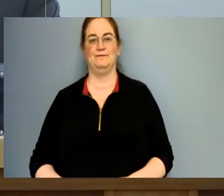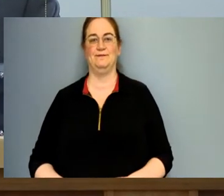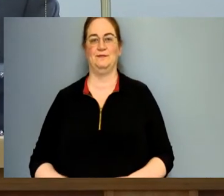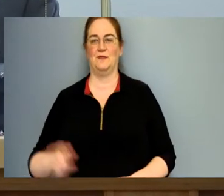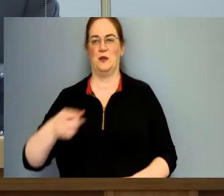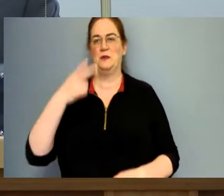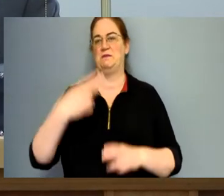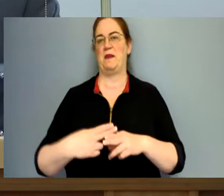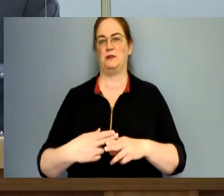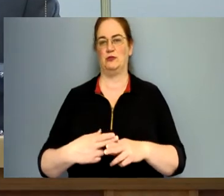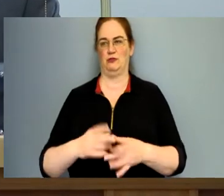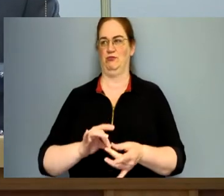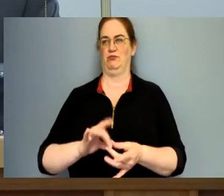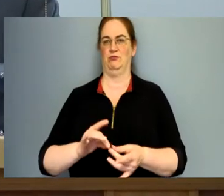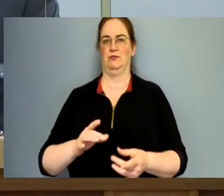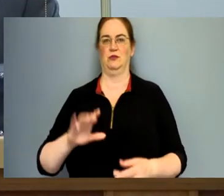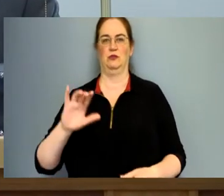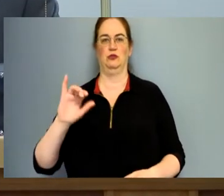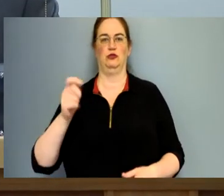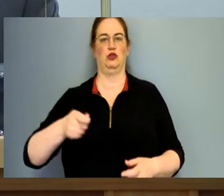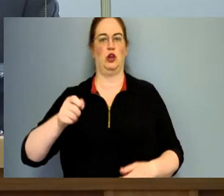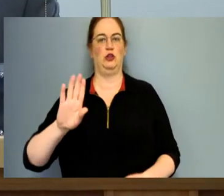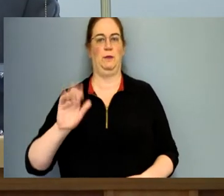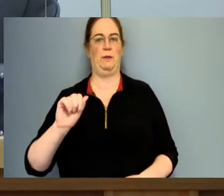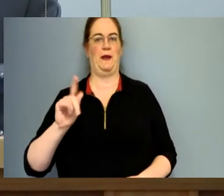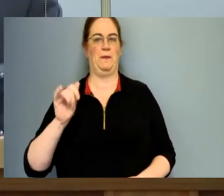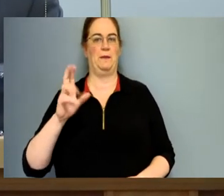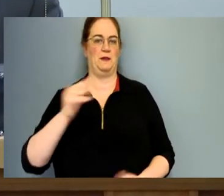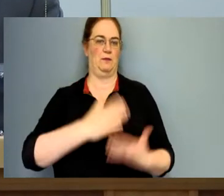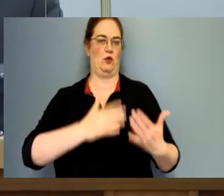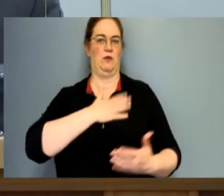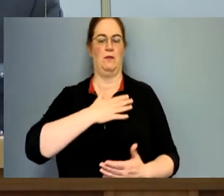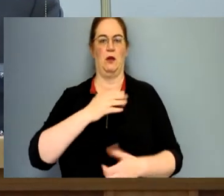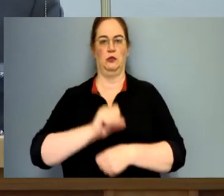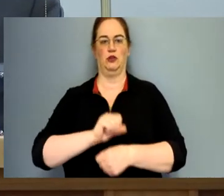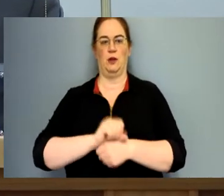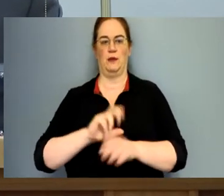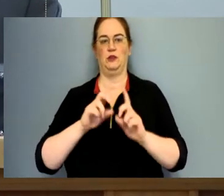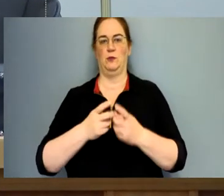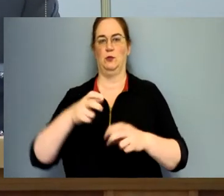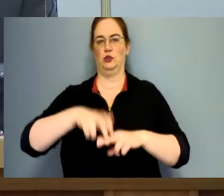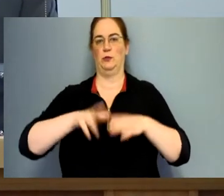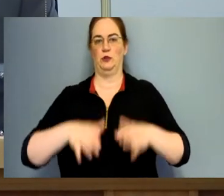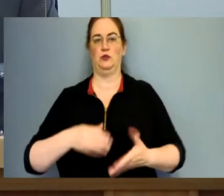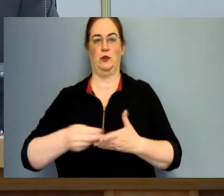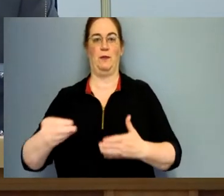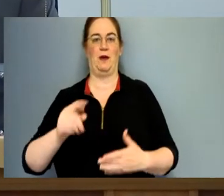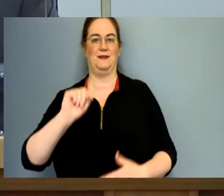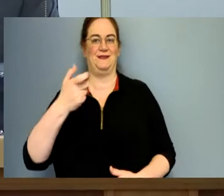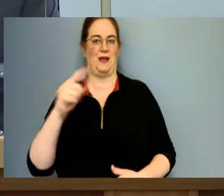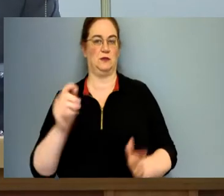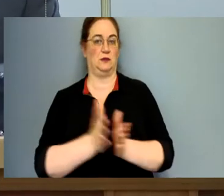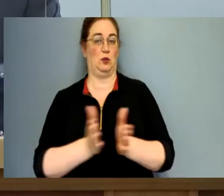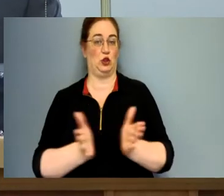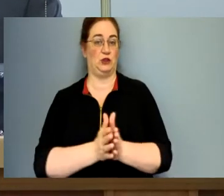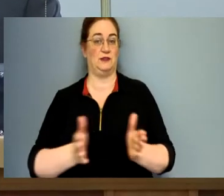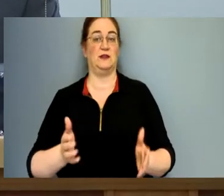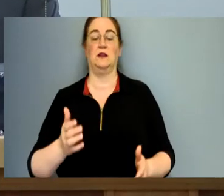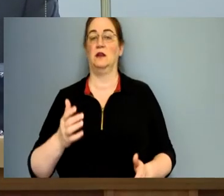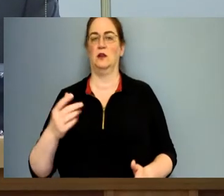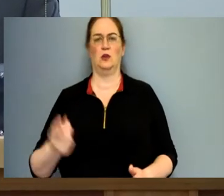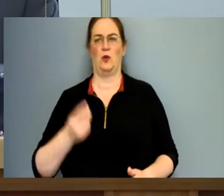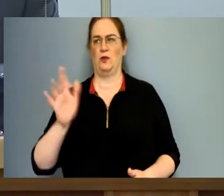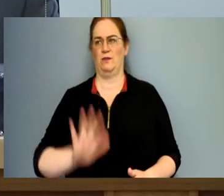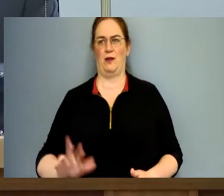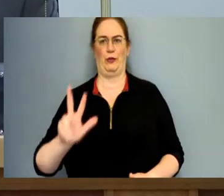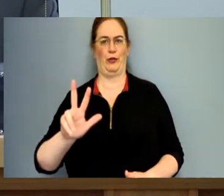mentioning Judge Bateman is part of my job as a department chair was to buy textbooks, and there are only about